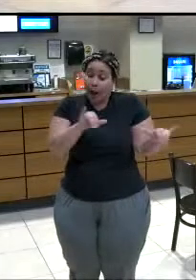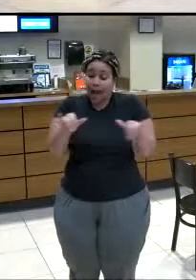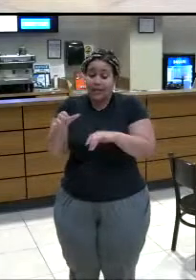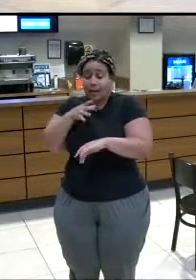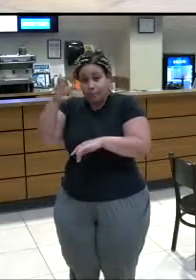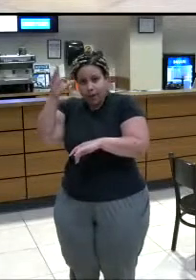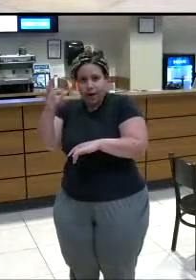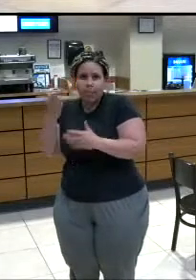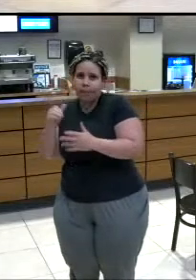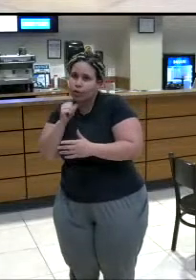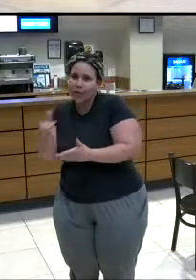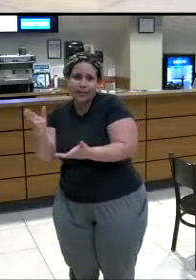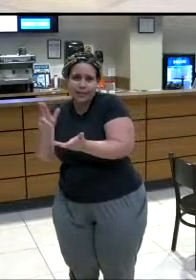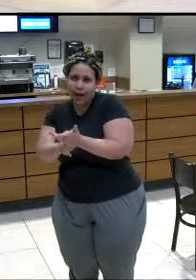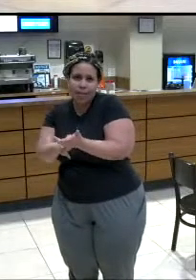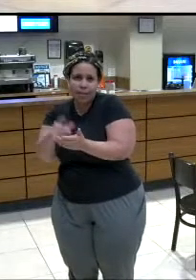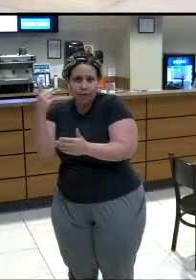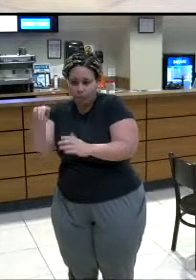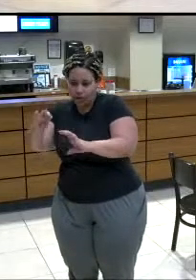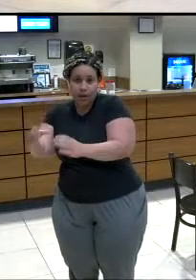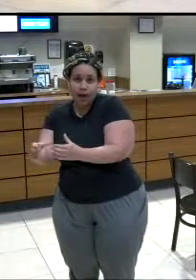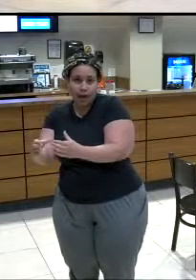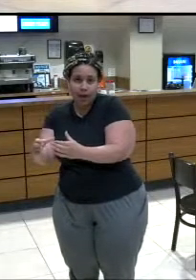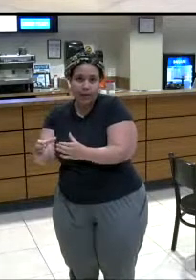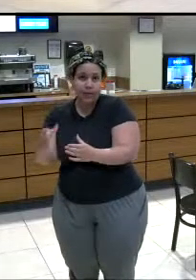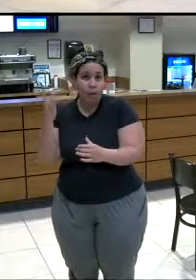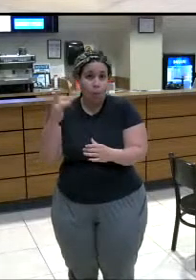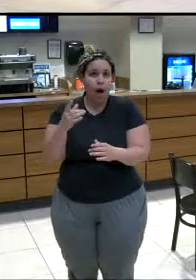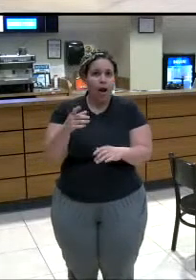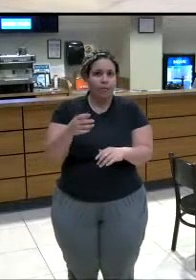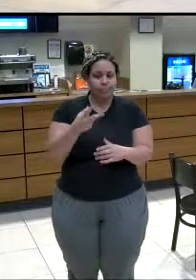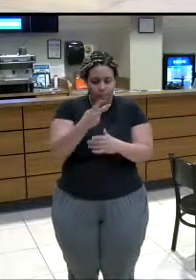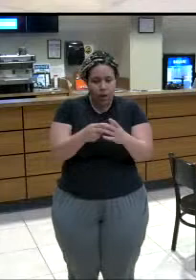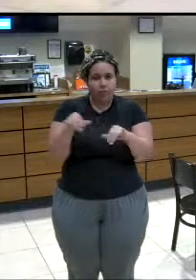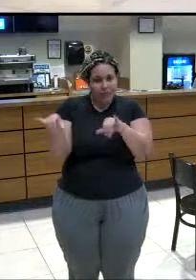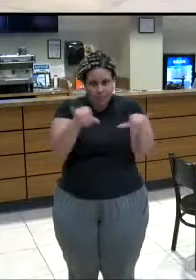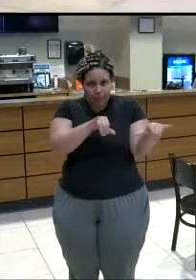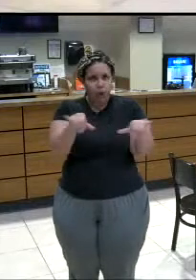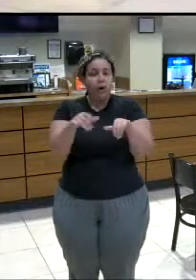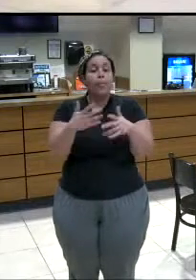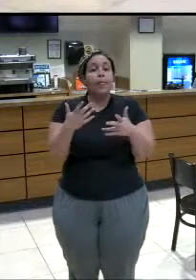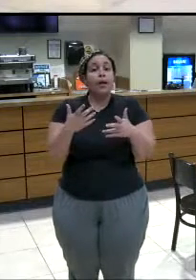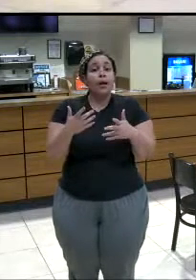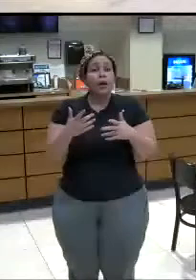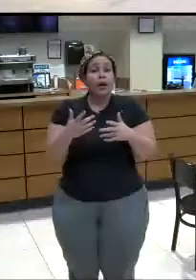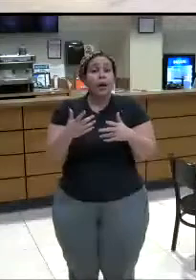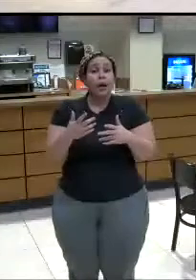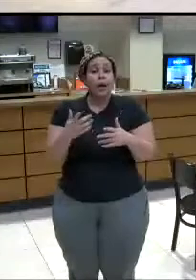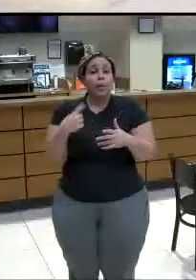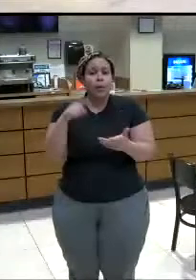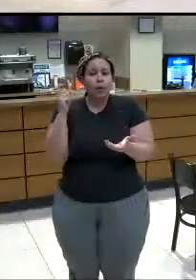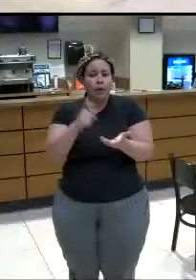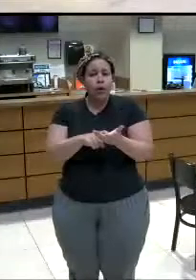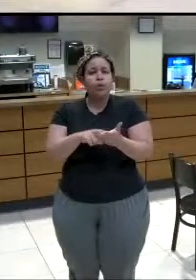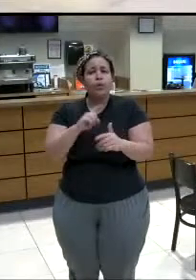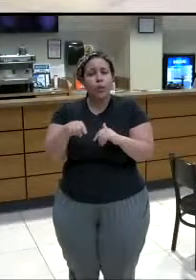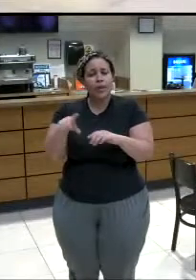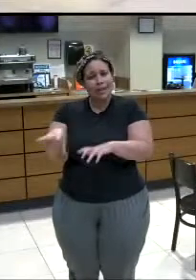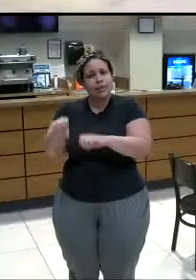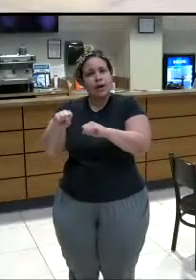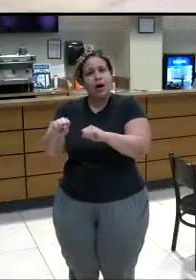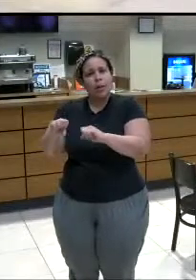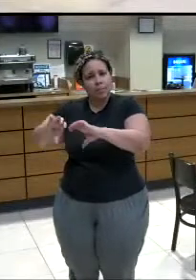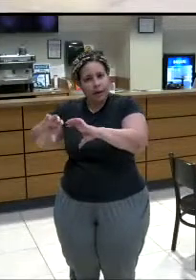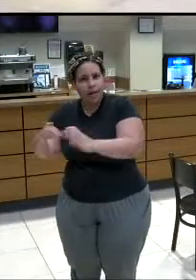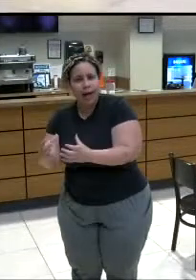very similar. And so what we also noticed is that when students took physical science, regardless